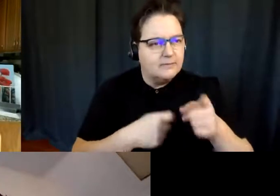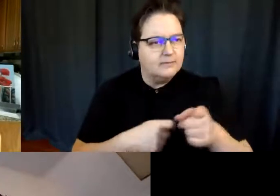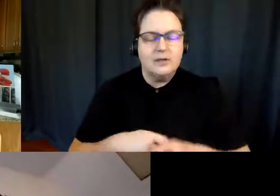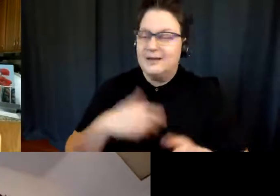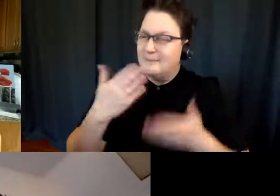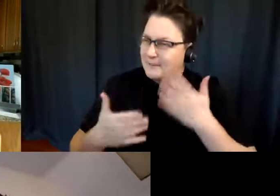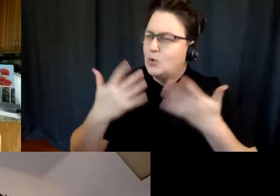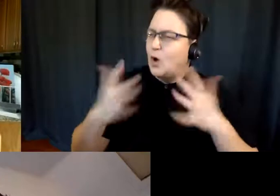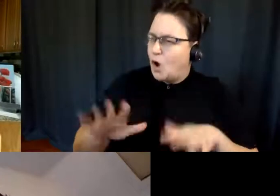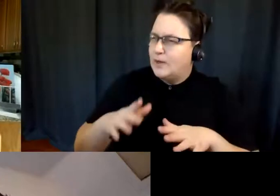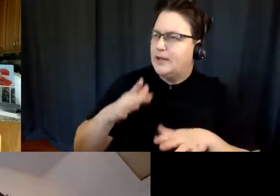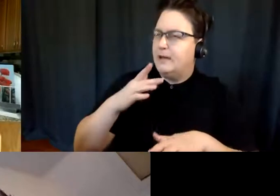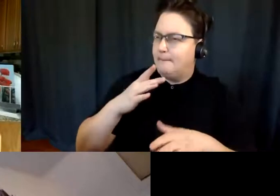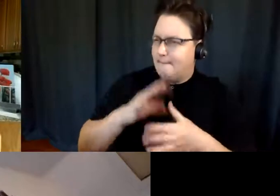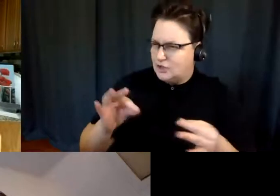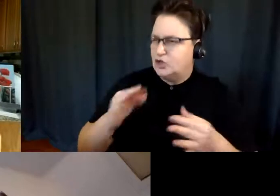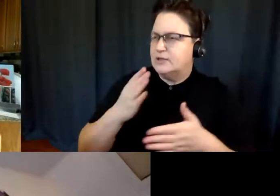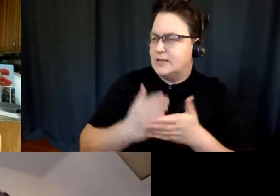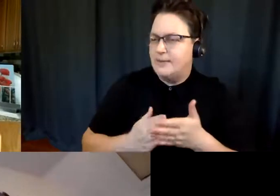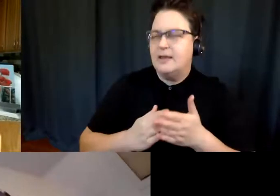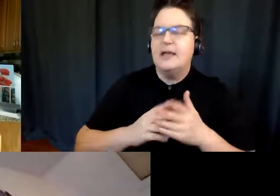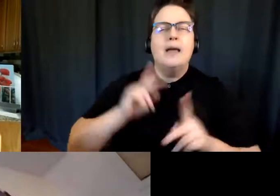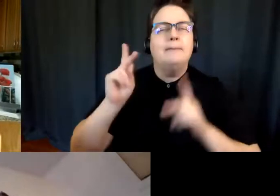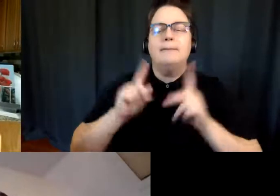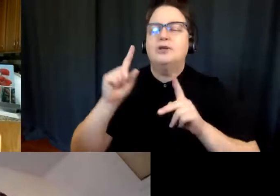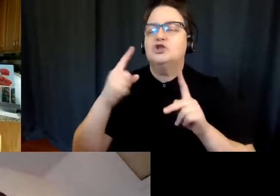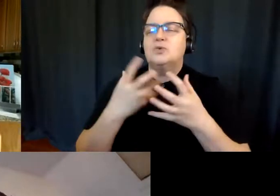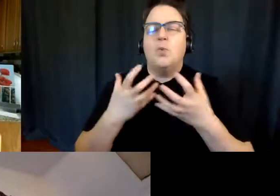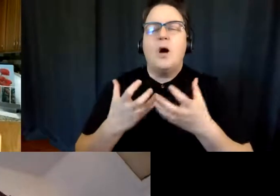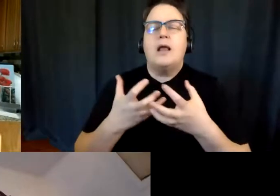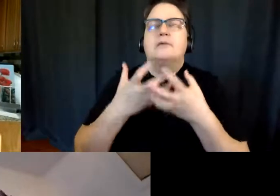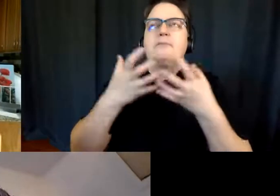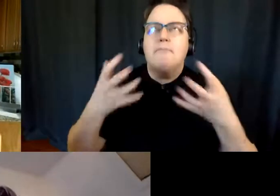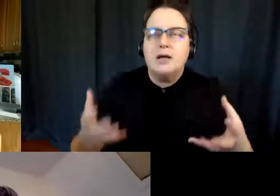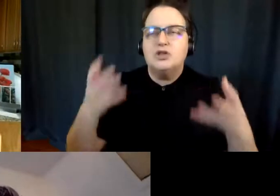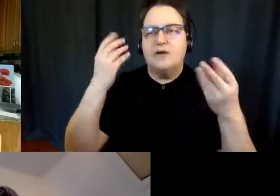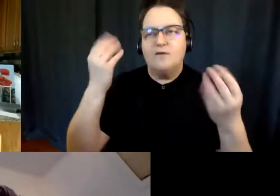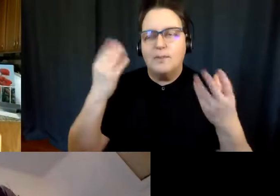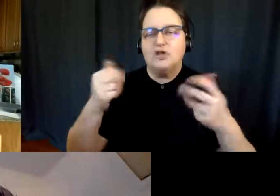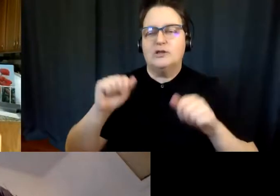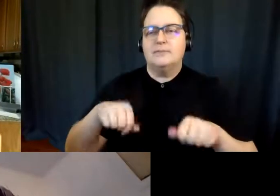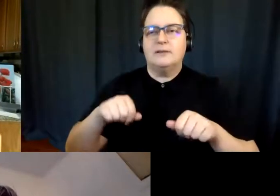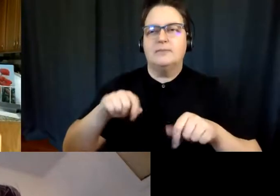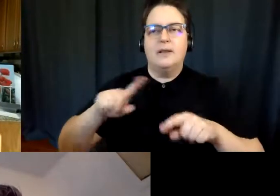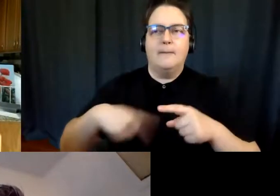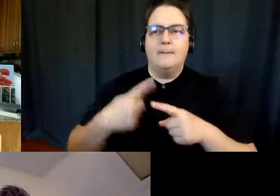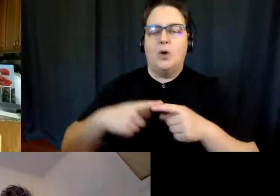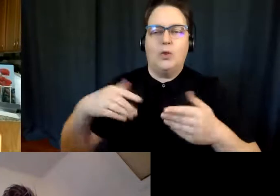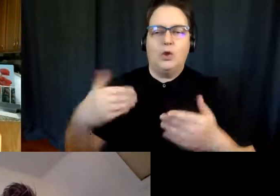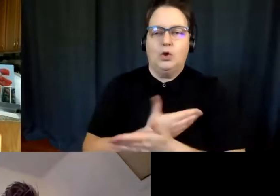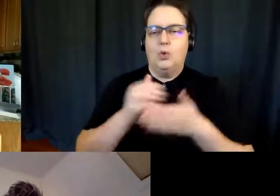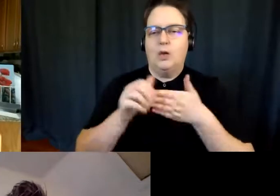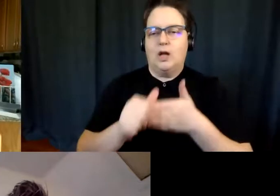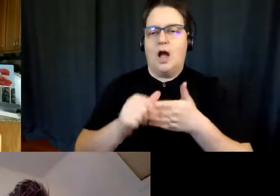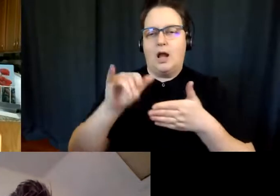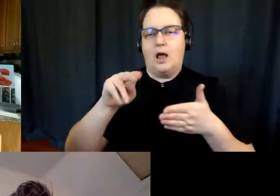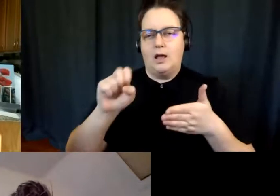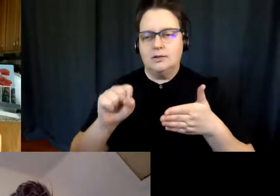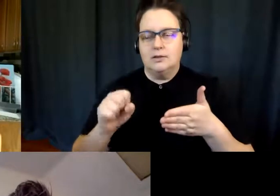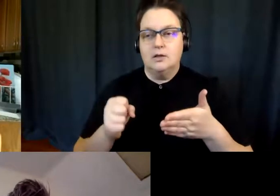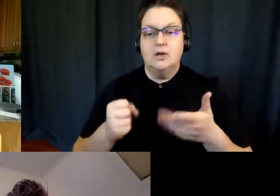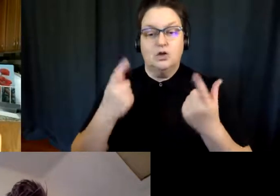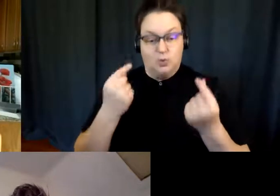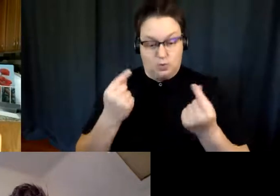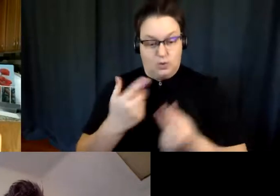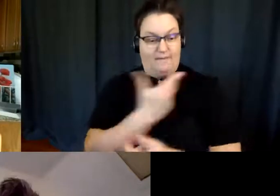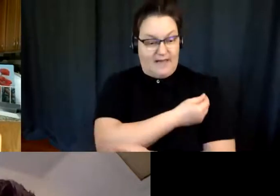I think one thing is people just want as much information as possible about the new guidelines for what can people do once they're